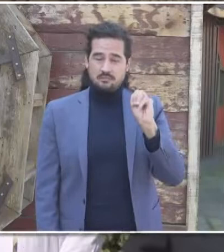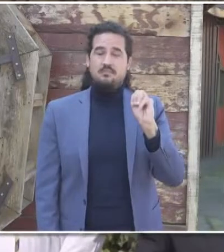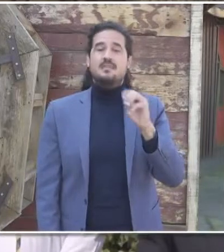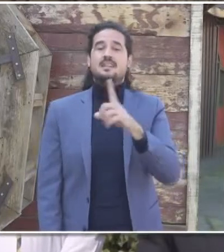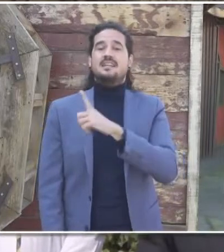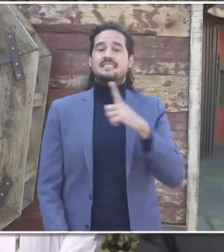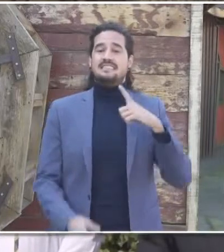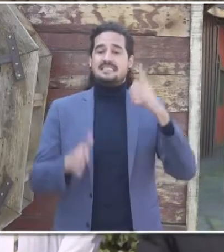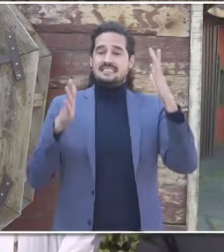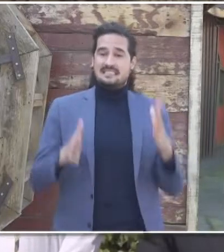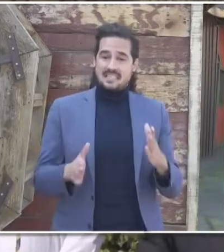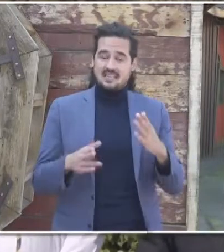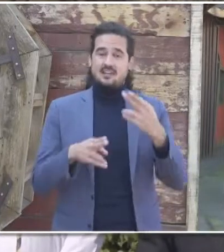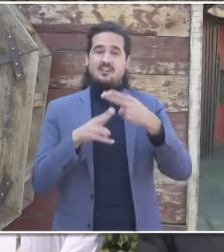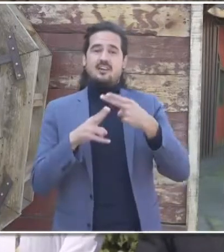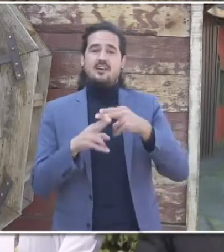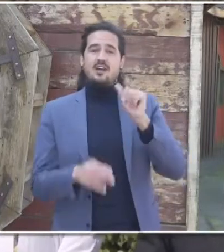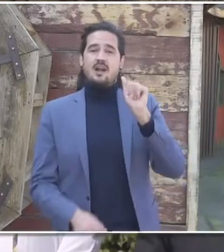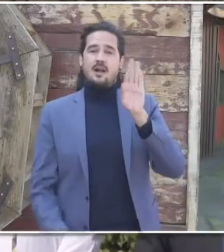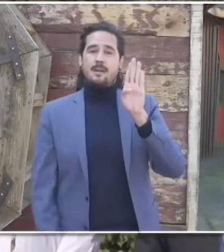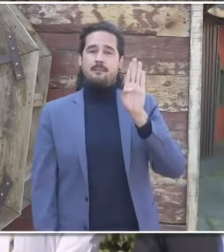Supervisor Pacheco.